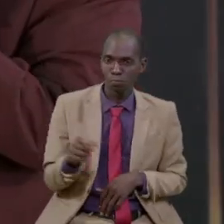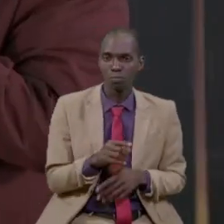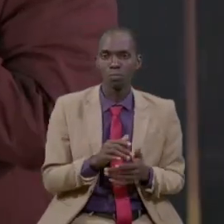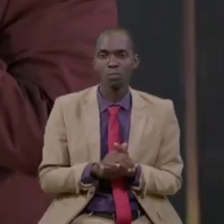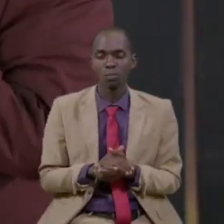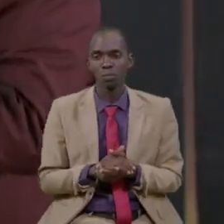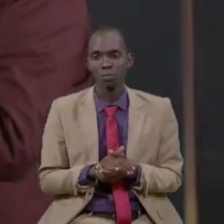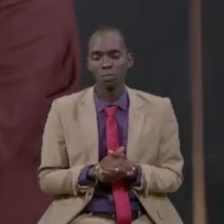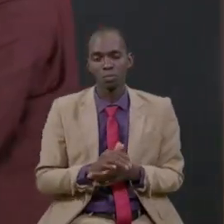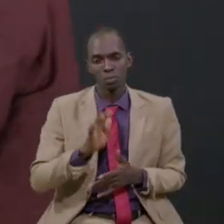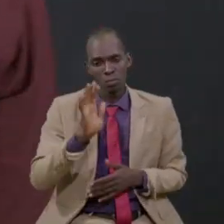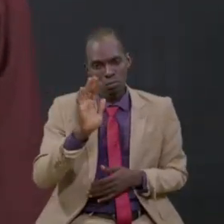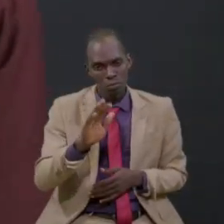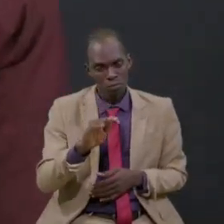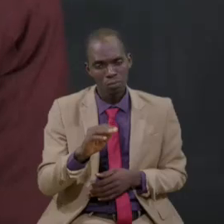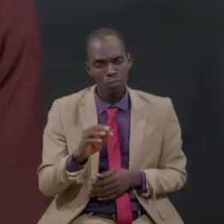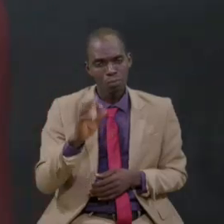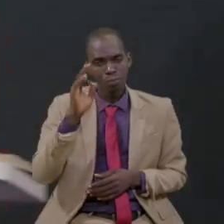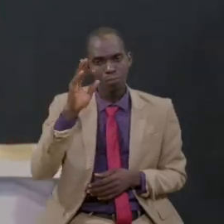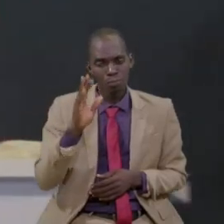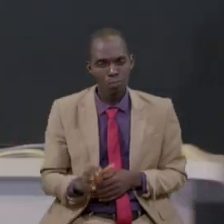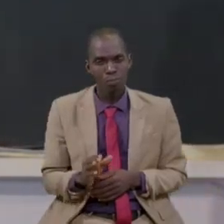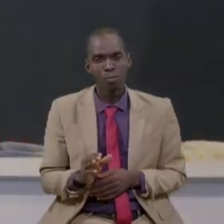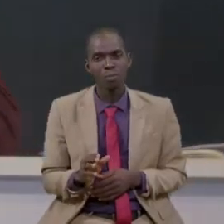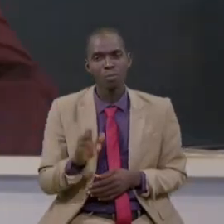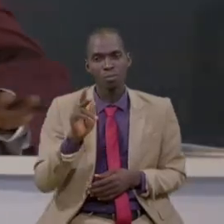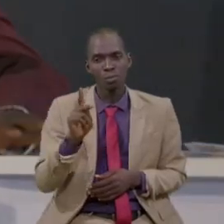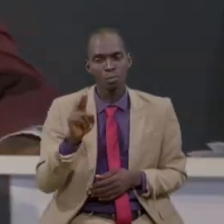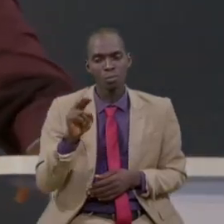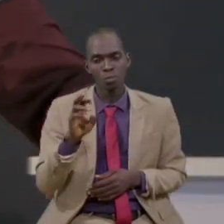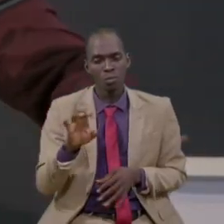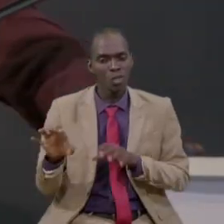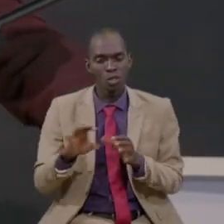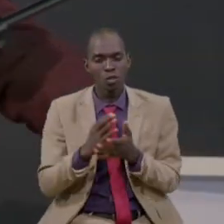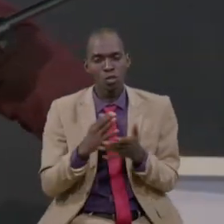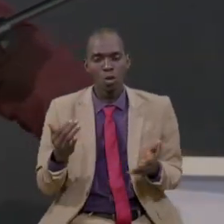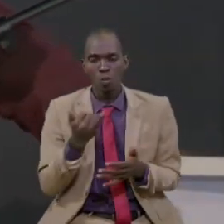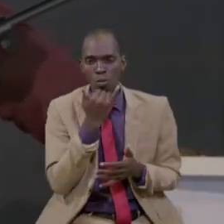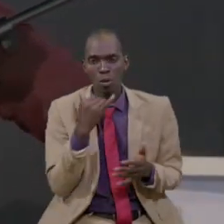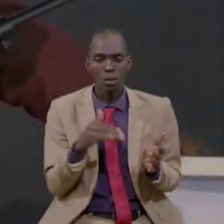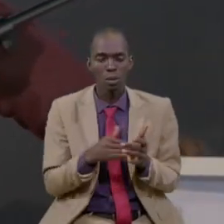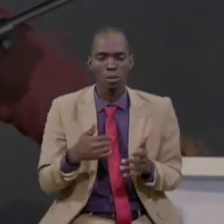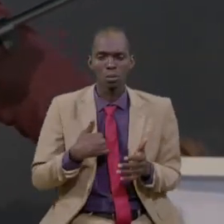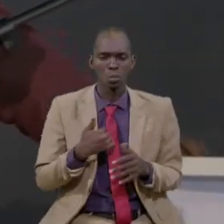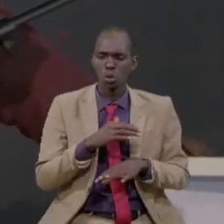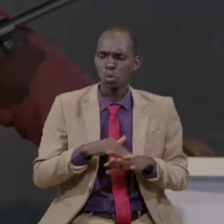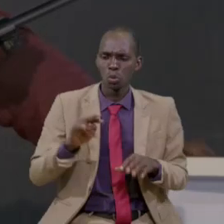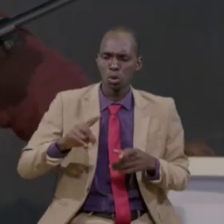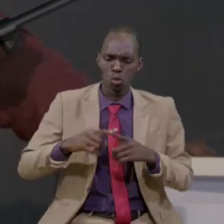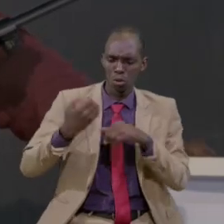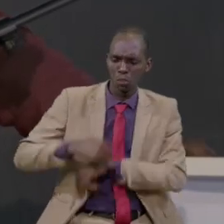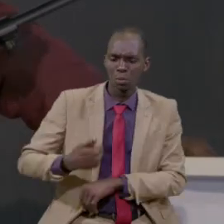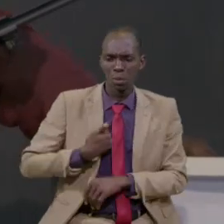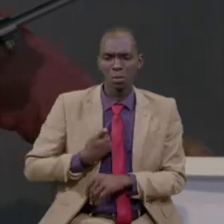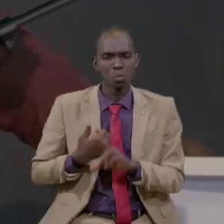Pastor so-and-so did this with me, I don't have to answer. The people who are with me